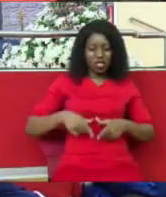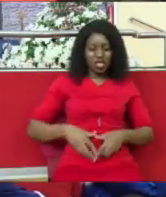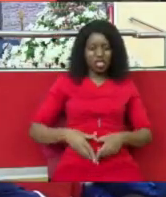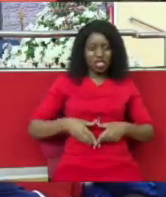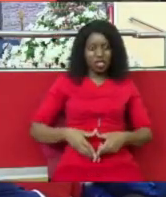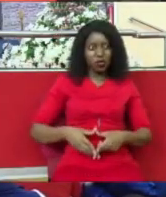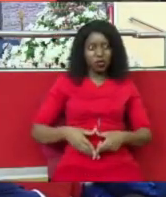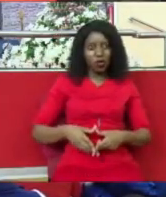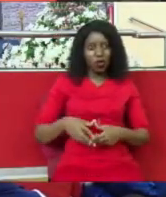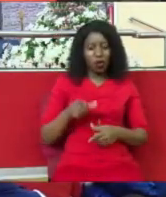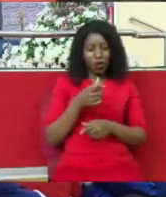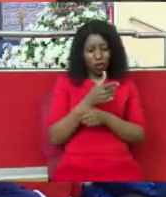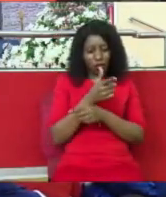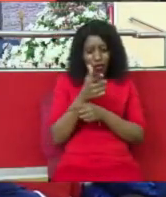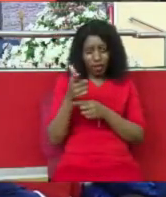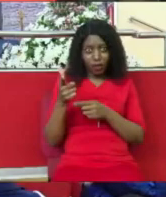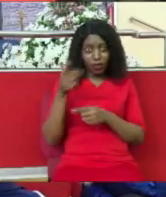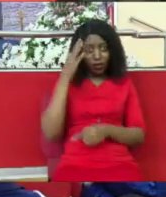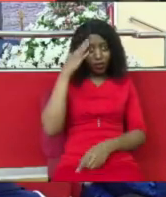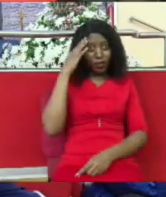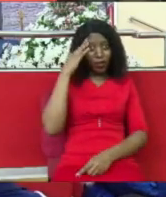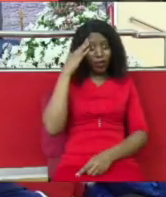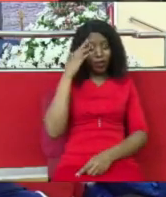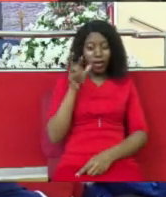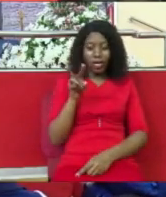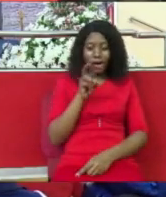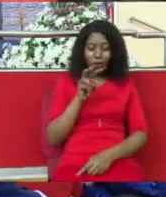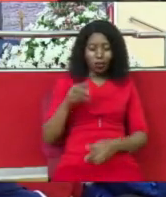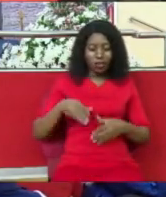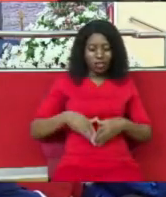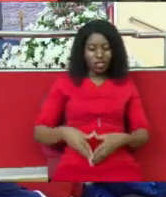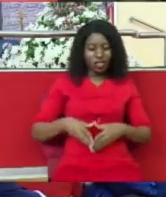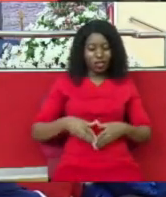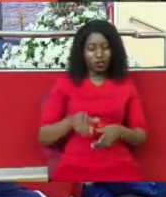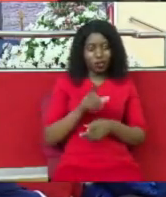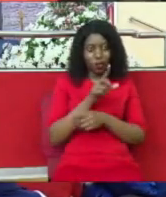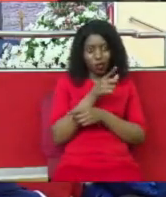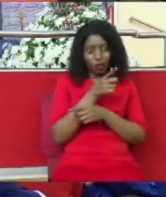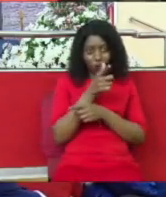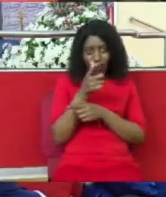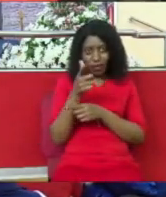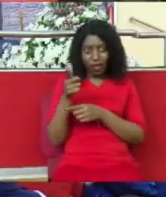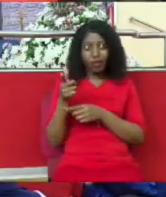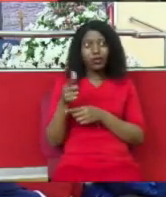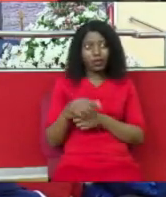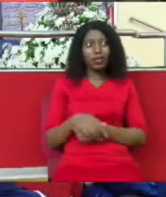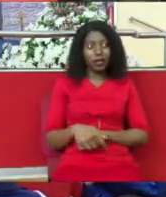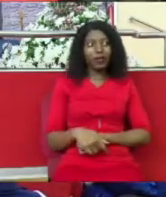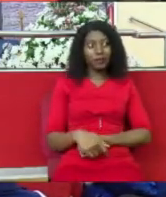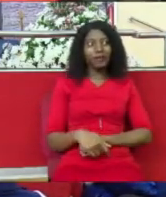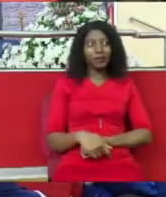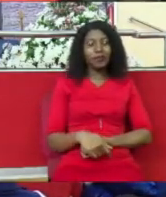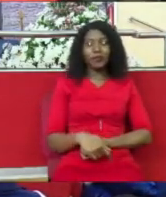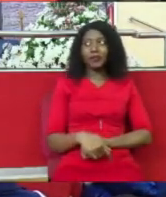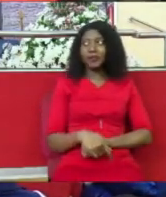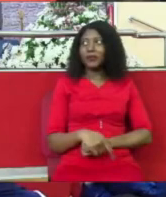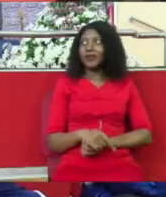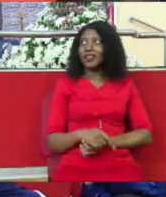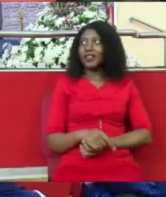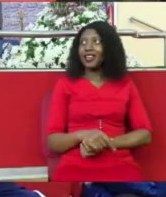That has caught me off guard. Mapenzi mabaya. Pornography. You know, pornography. Hata sijui inaitwa nini kwa